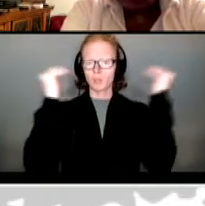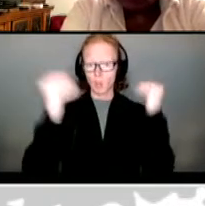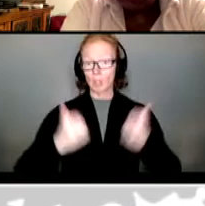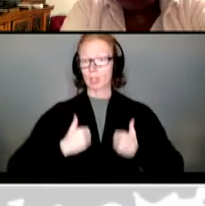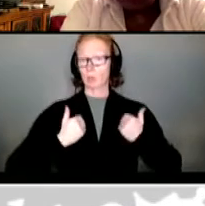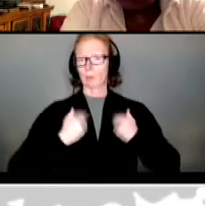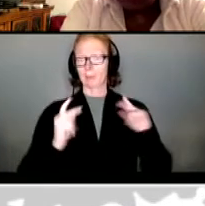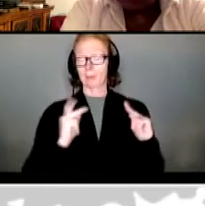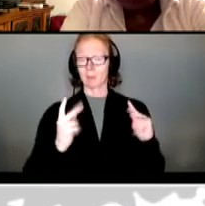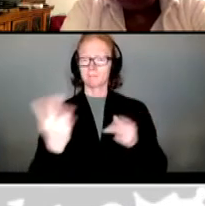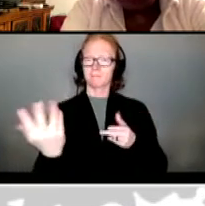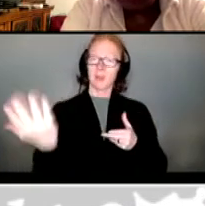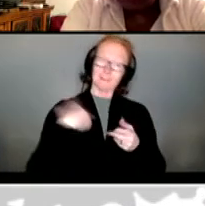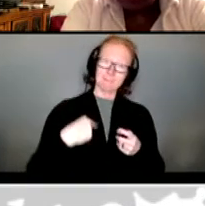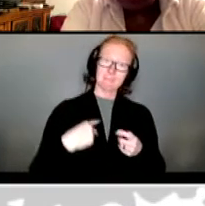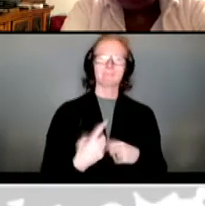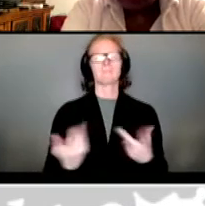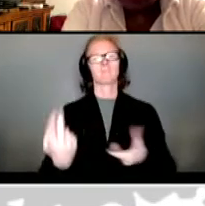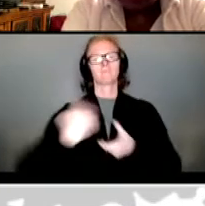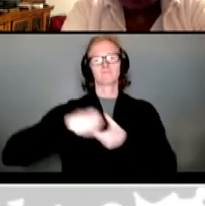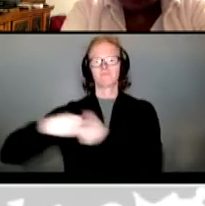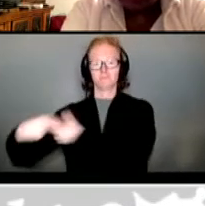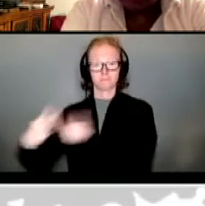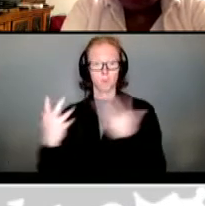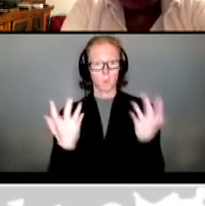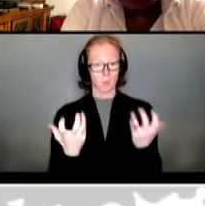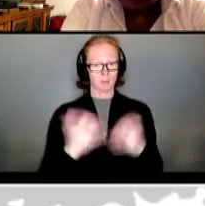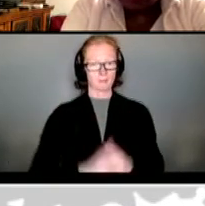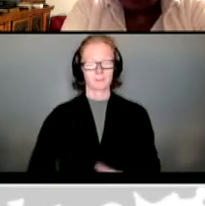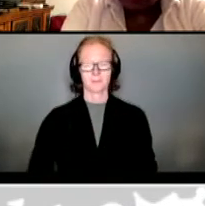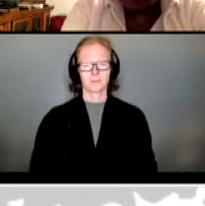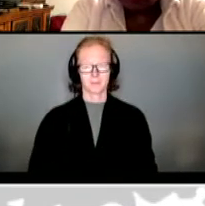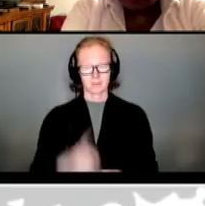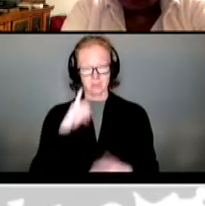folks to come. We are,